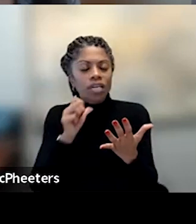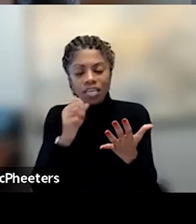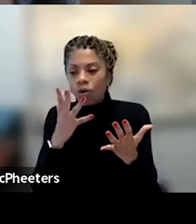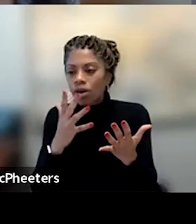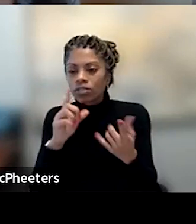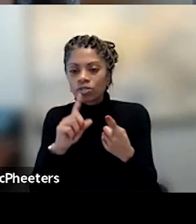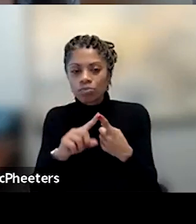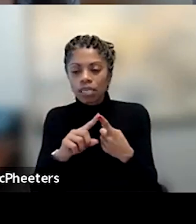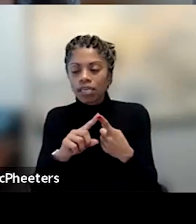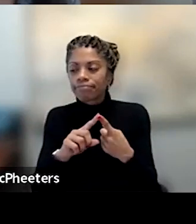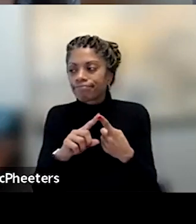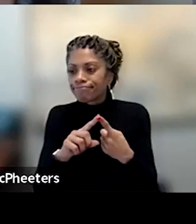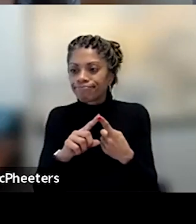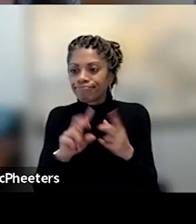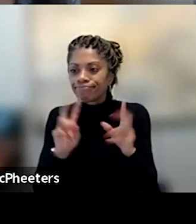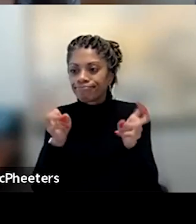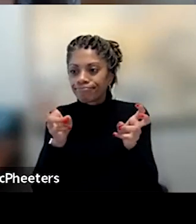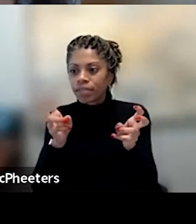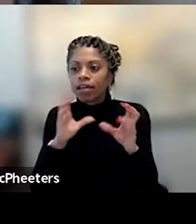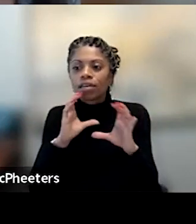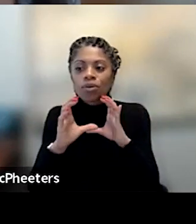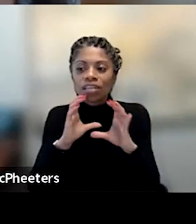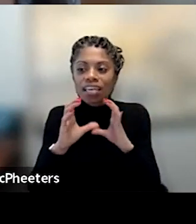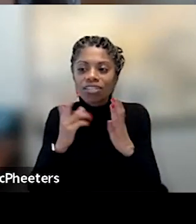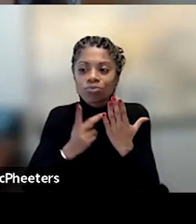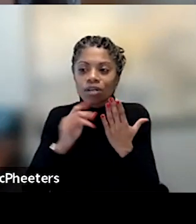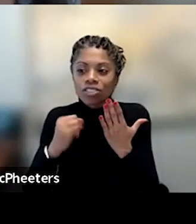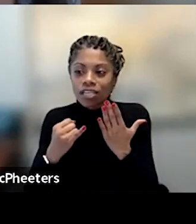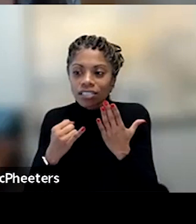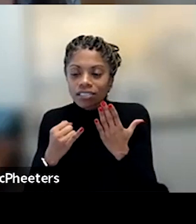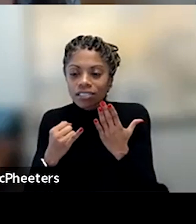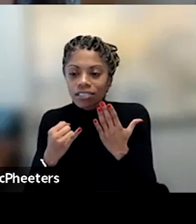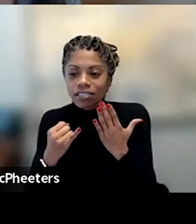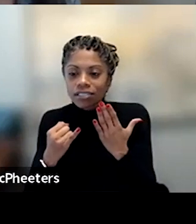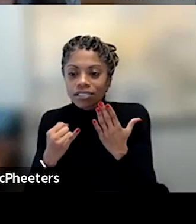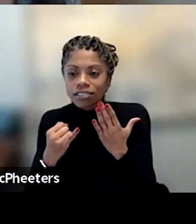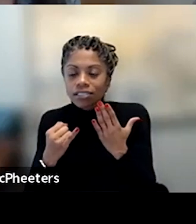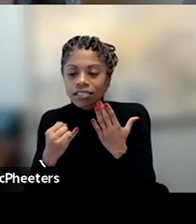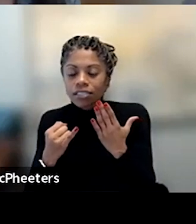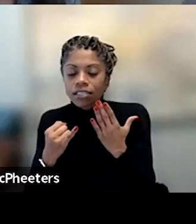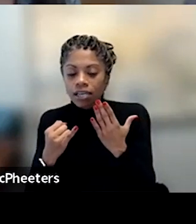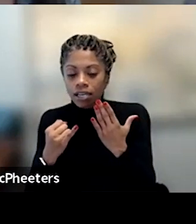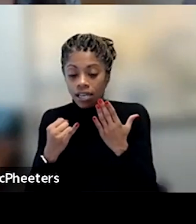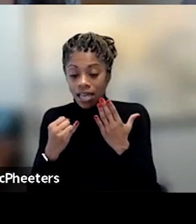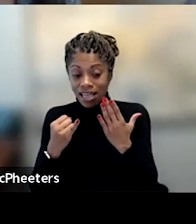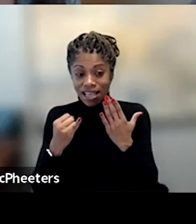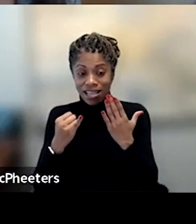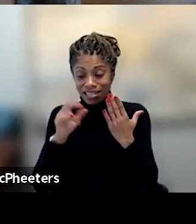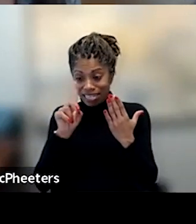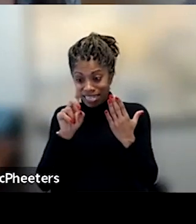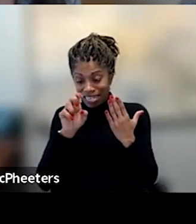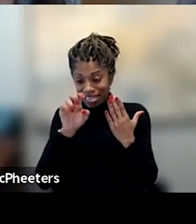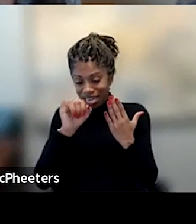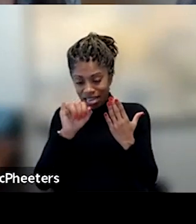communications project, that it has to be disseminated into programming, into